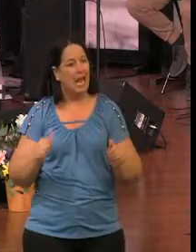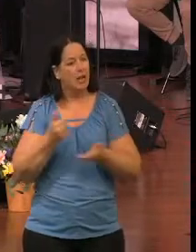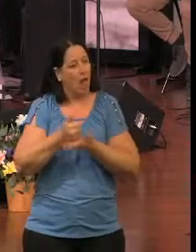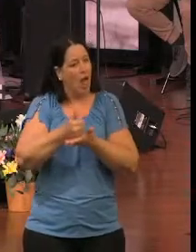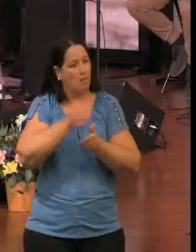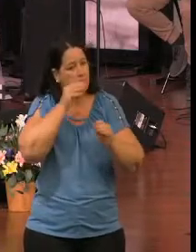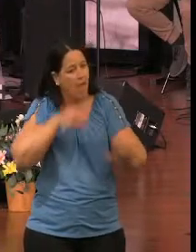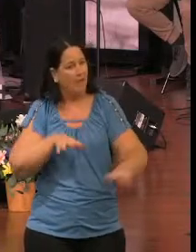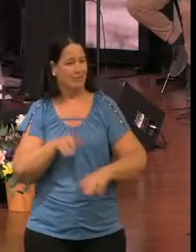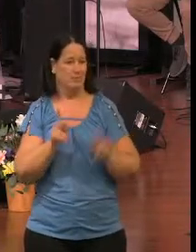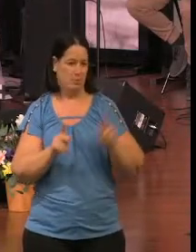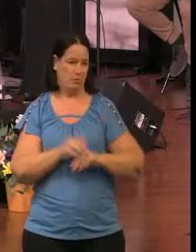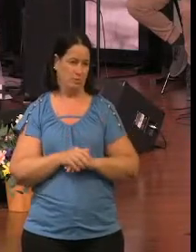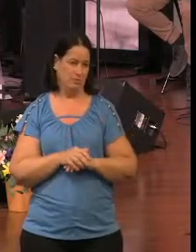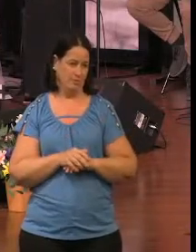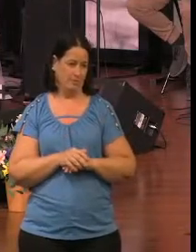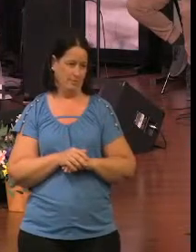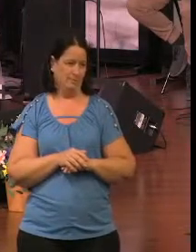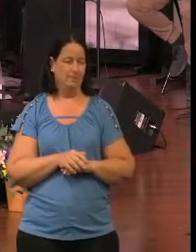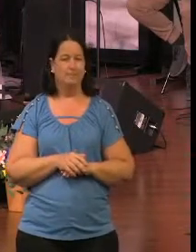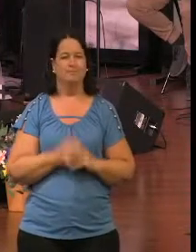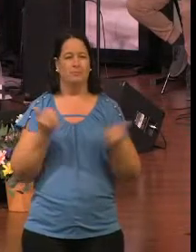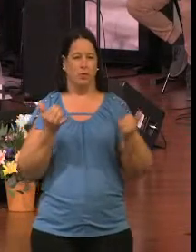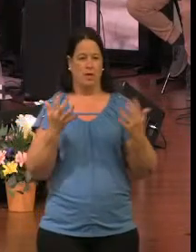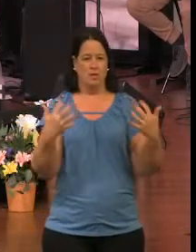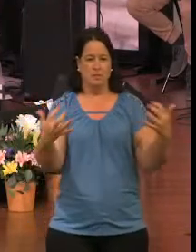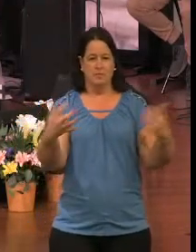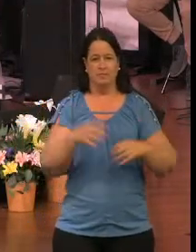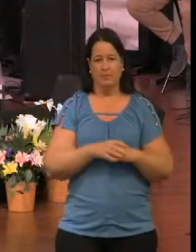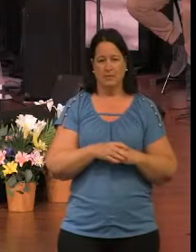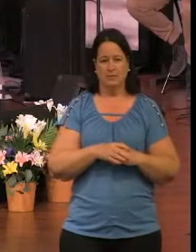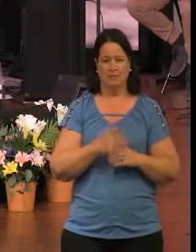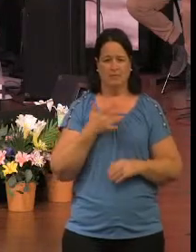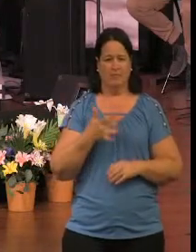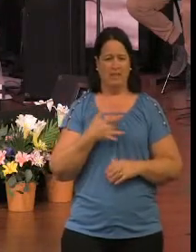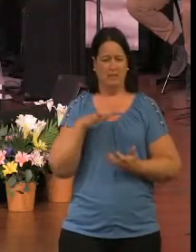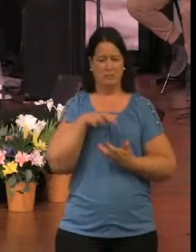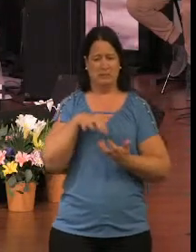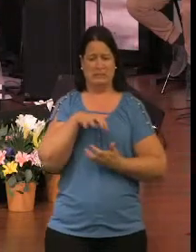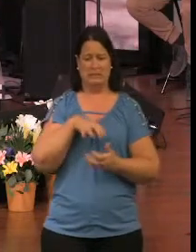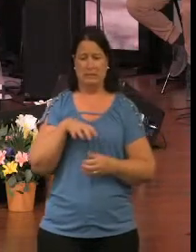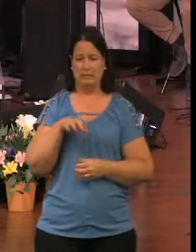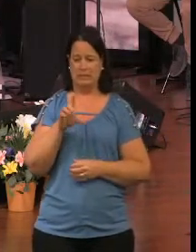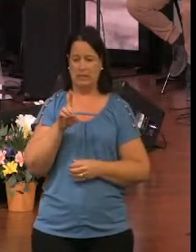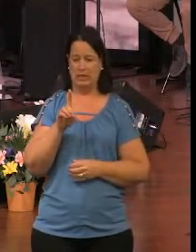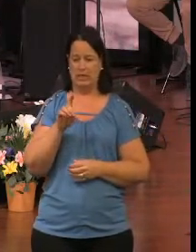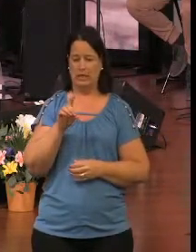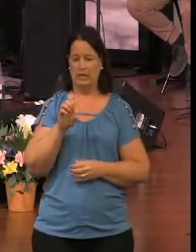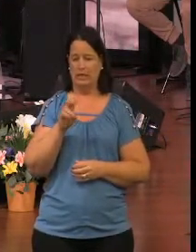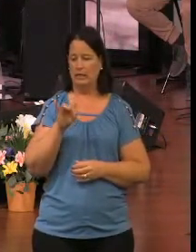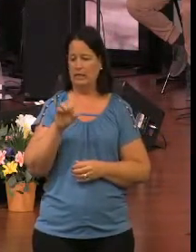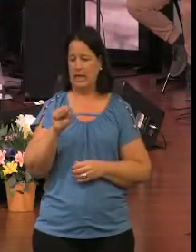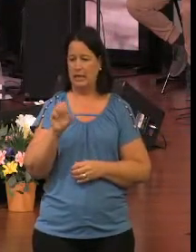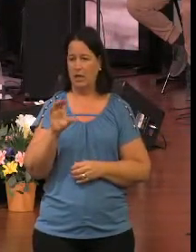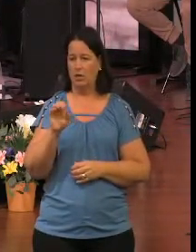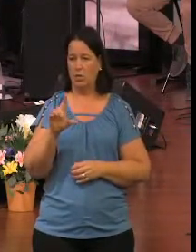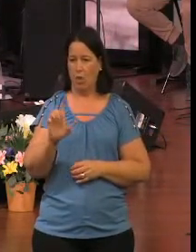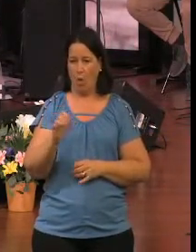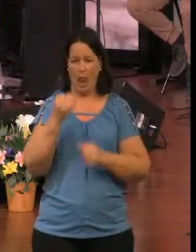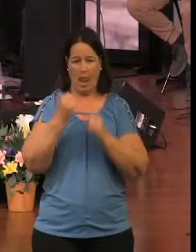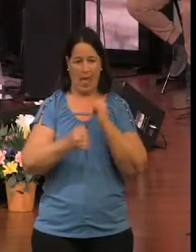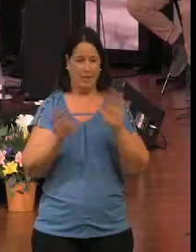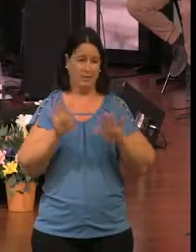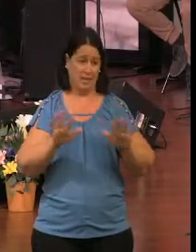some mixed feelings because, you know, I'm looking out at my brother Dennis Cole, and this is his last Sunday with us